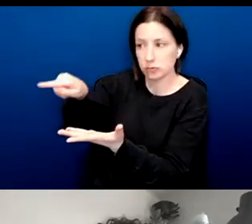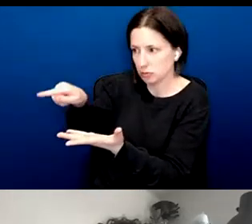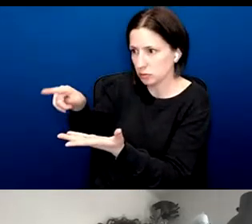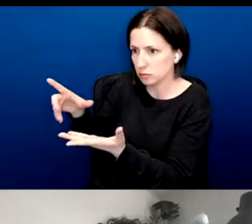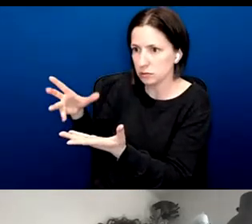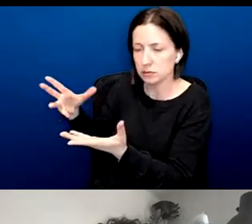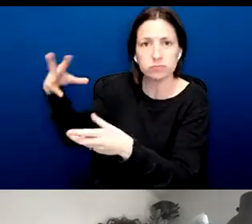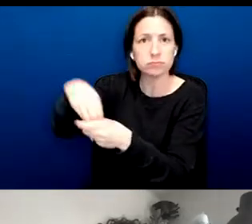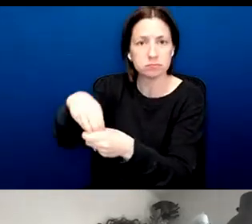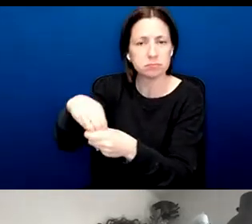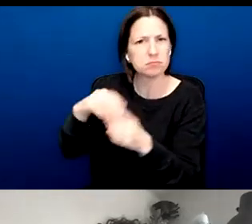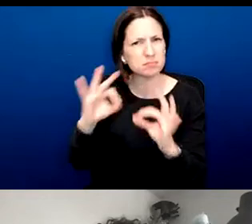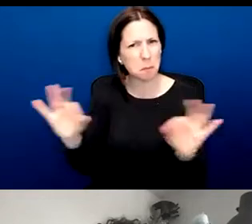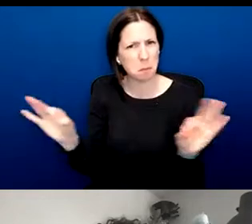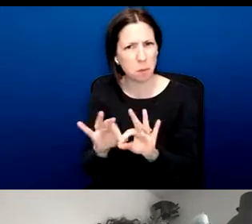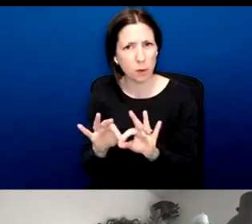I also think that